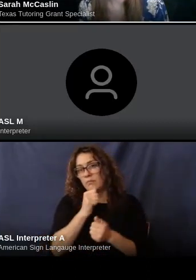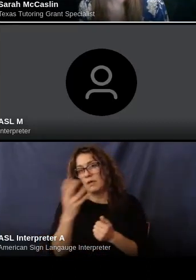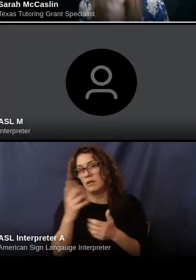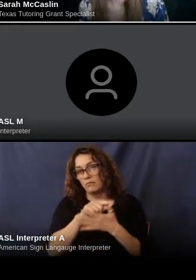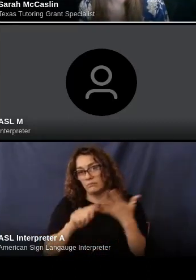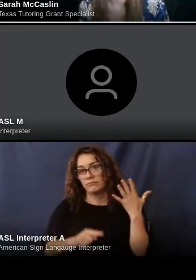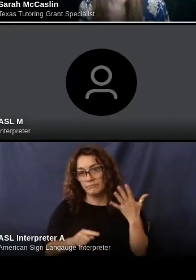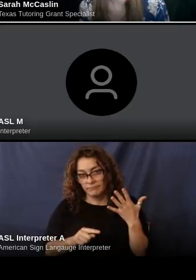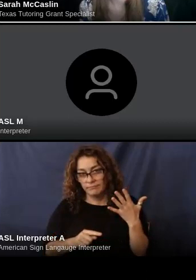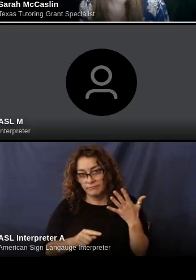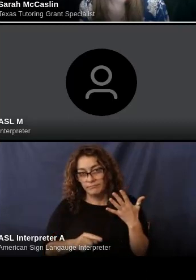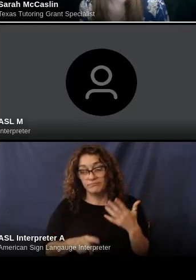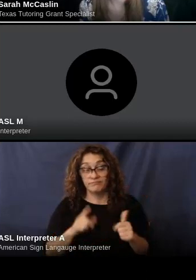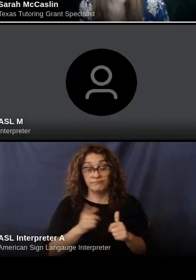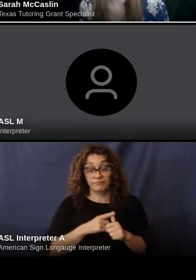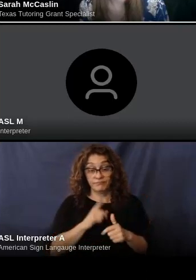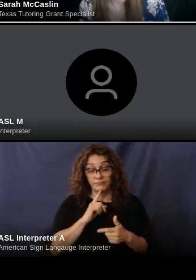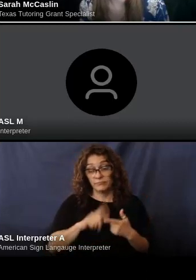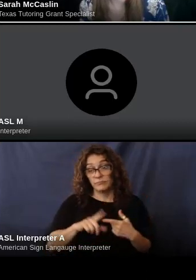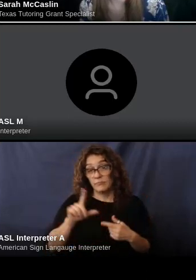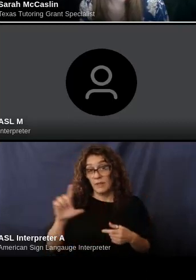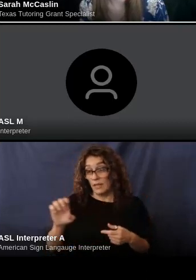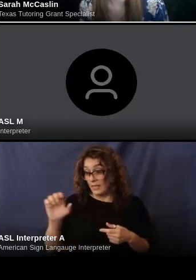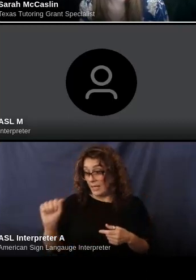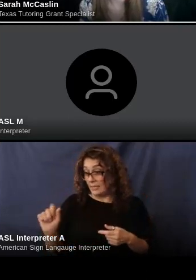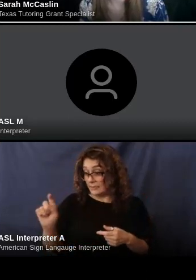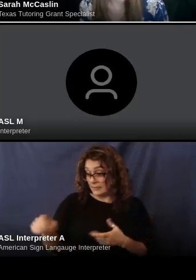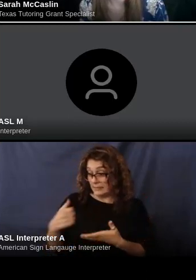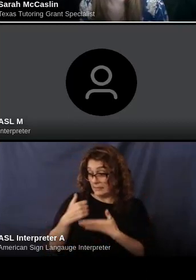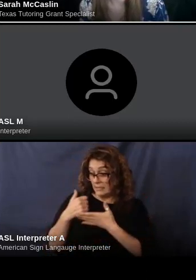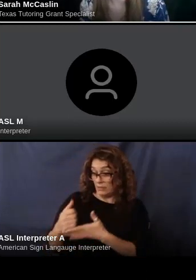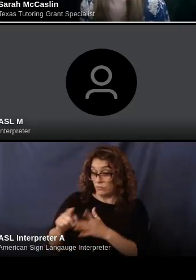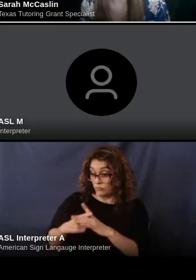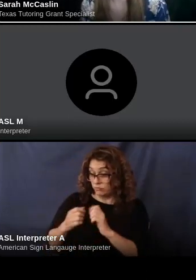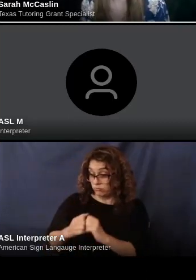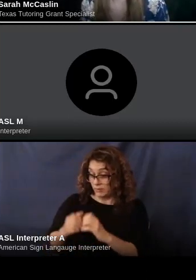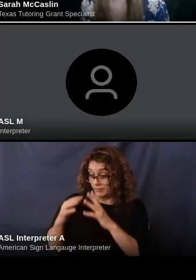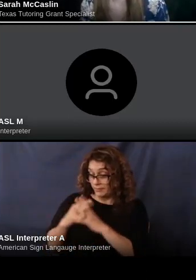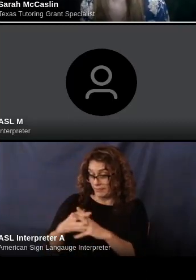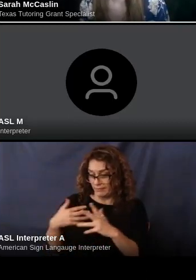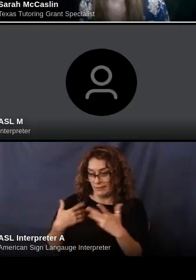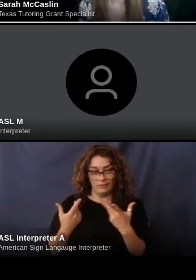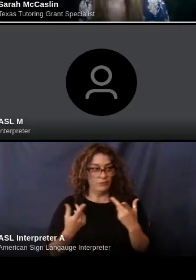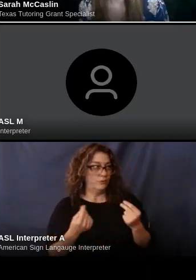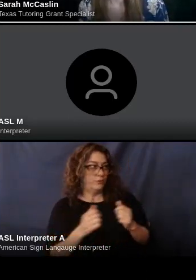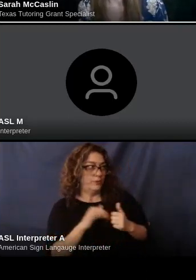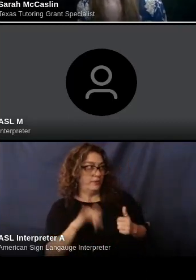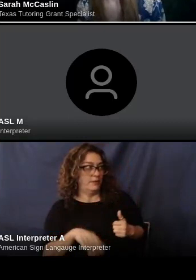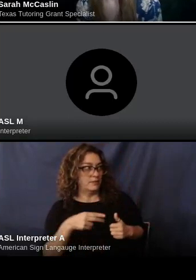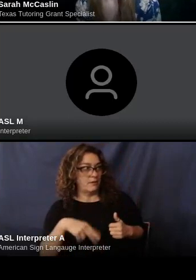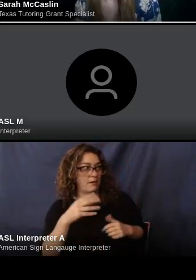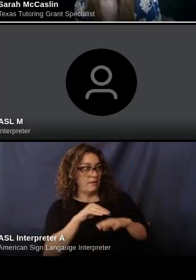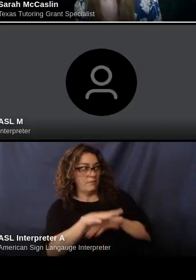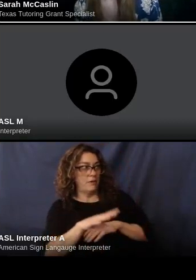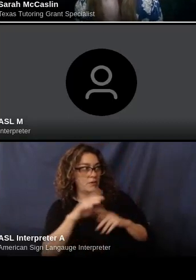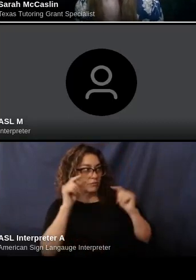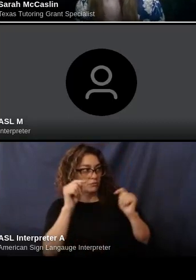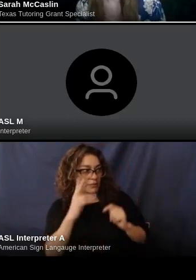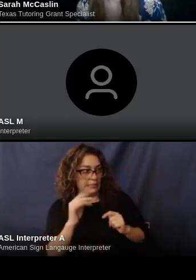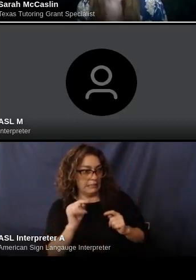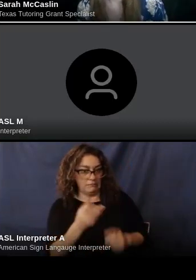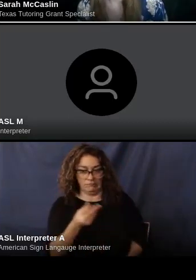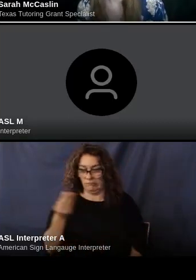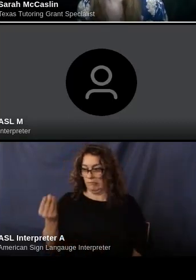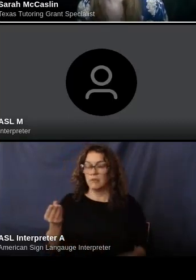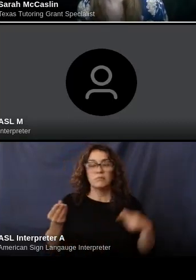to assist LEAs with implementation of the High Impact Tutoring Toolkit, as well as a whole slew of